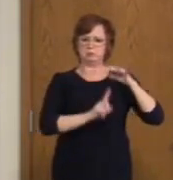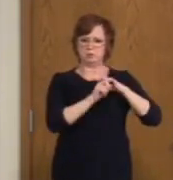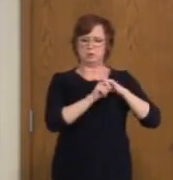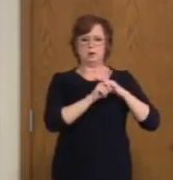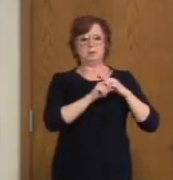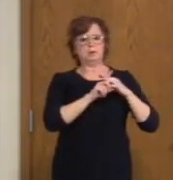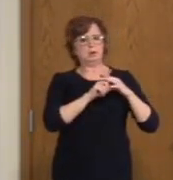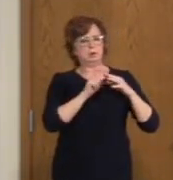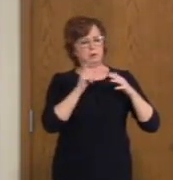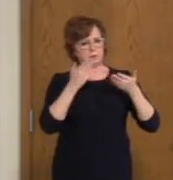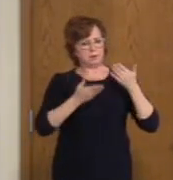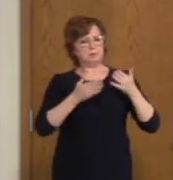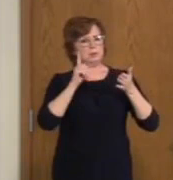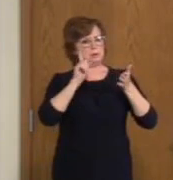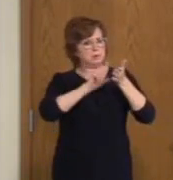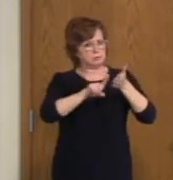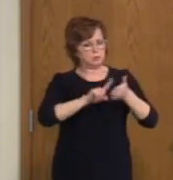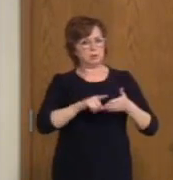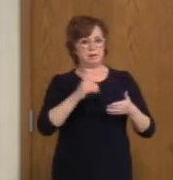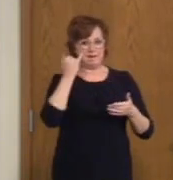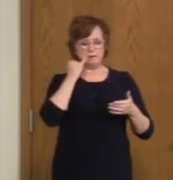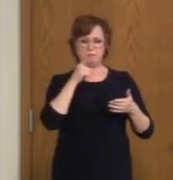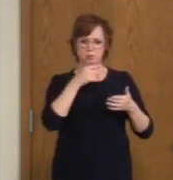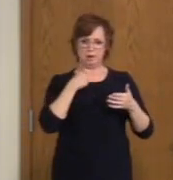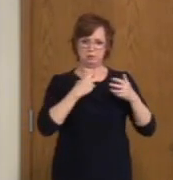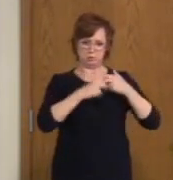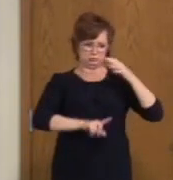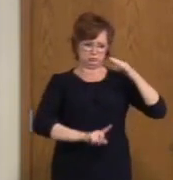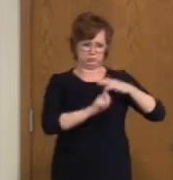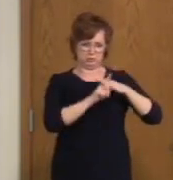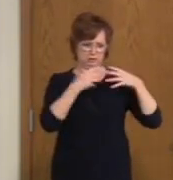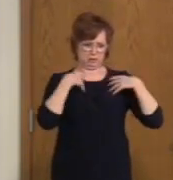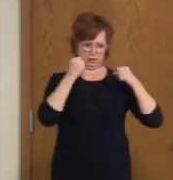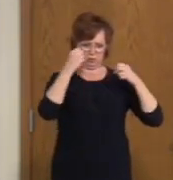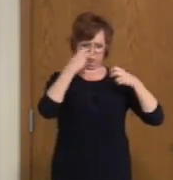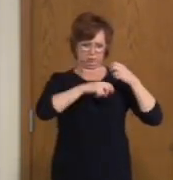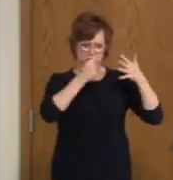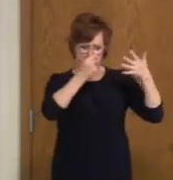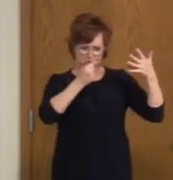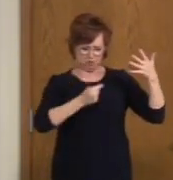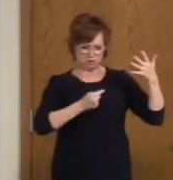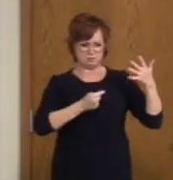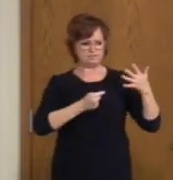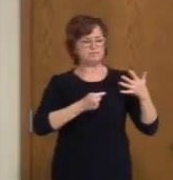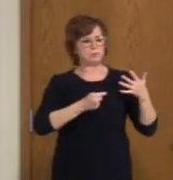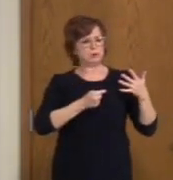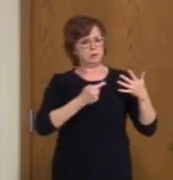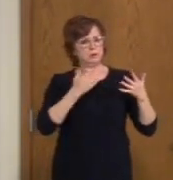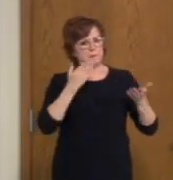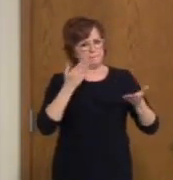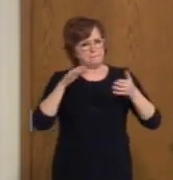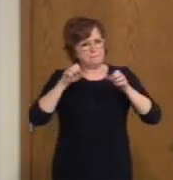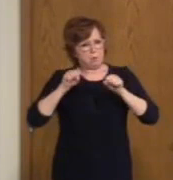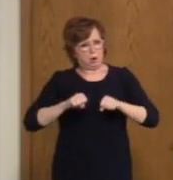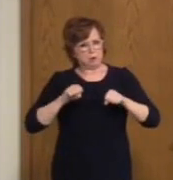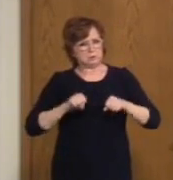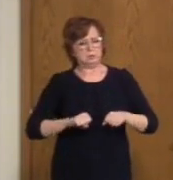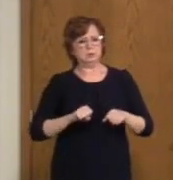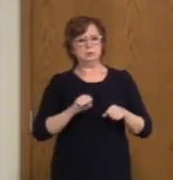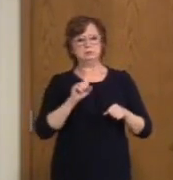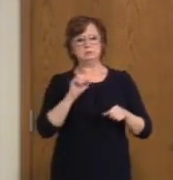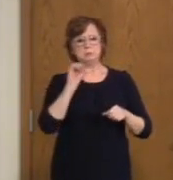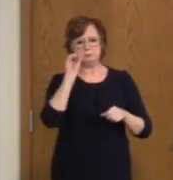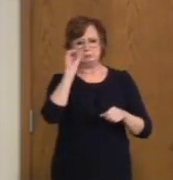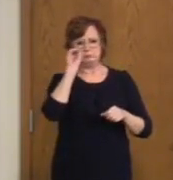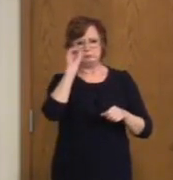in the last 20 days. So further investigations will be done to understand the cause of these rare events. And in many cases, they are not